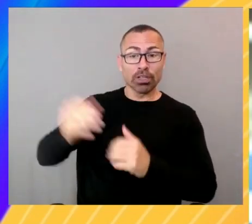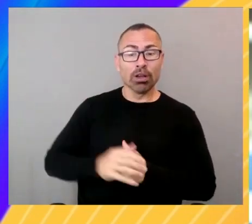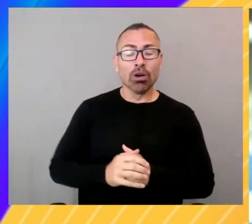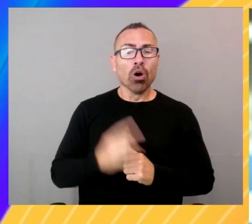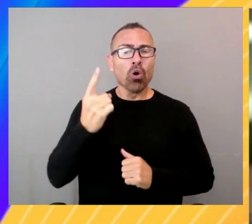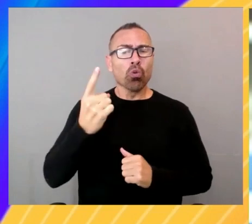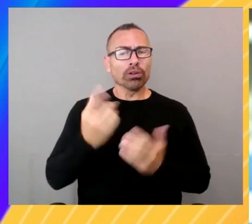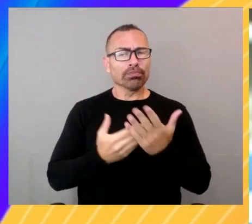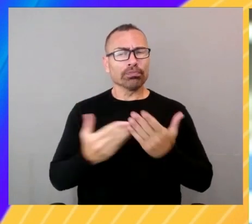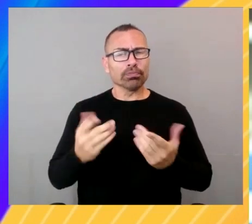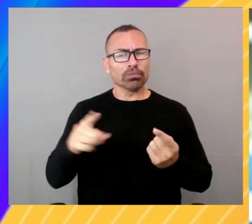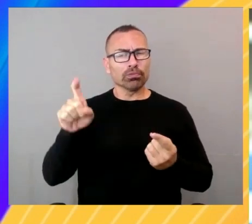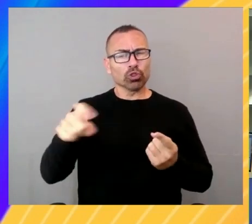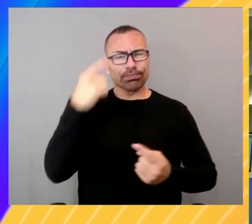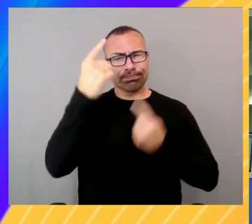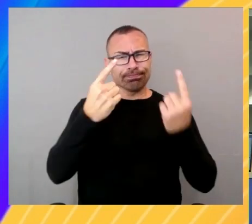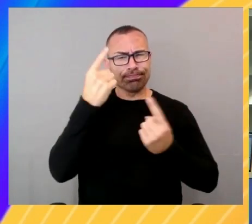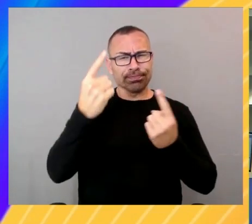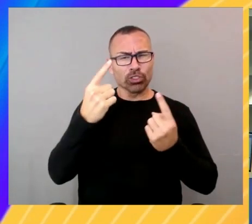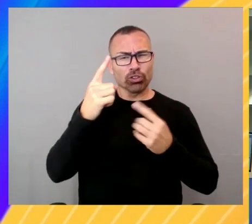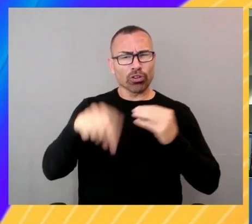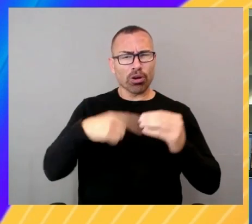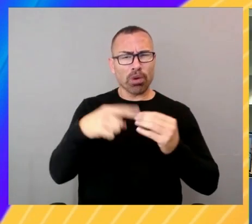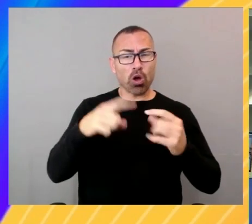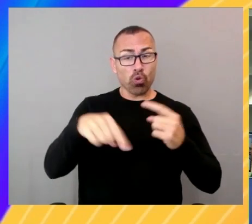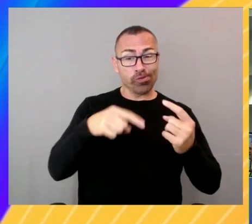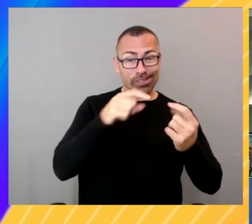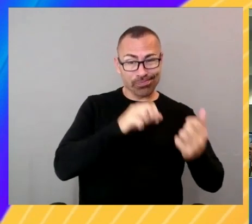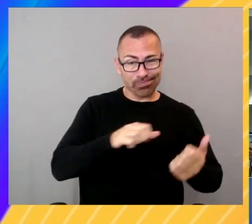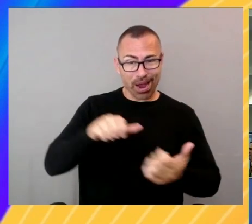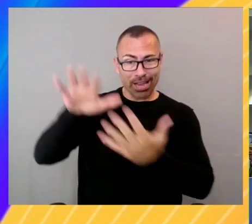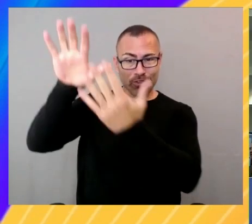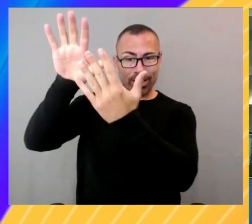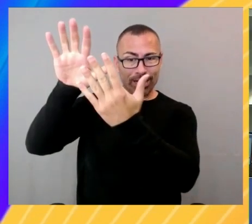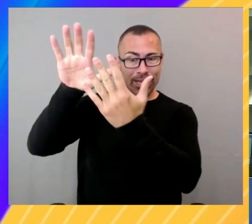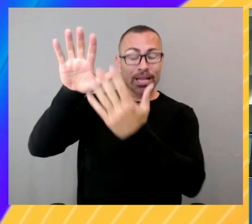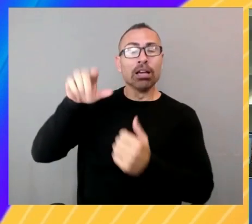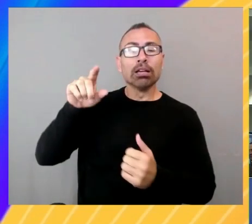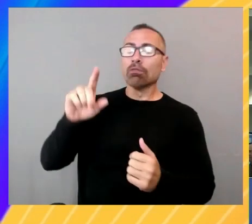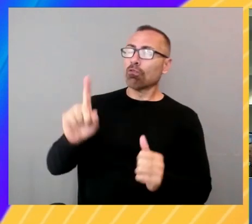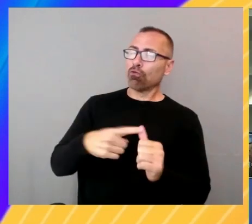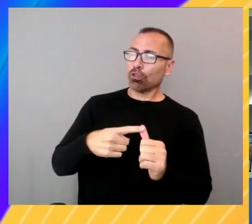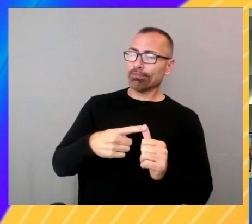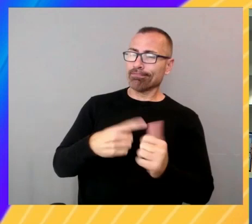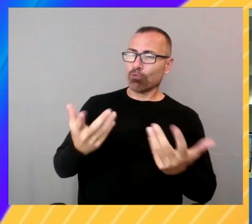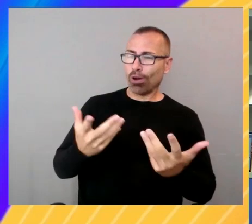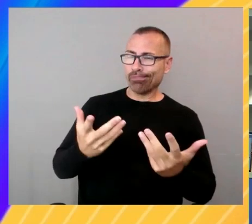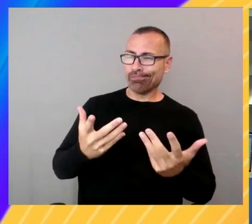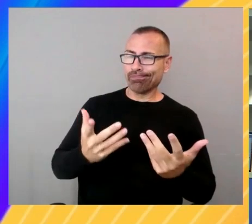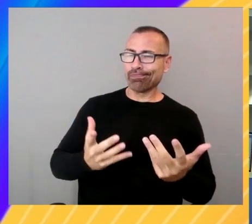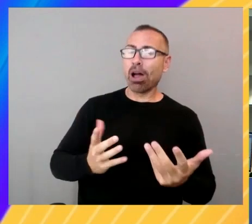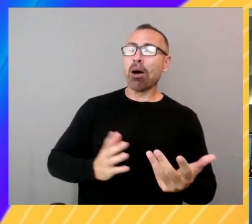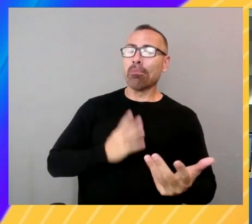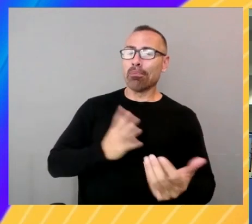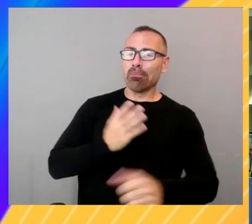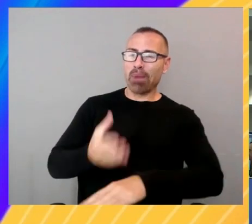initiate a migration. So we're here at the DC Summit. There's a lot of customers in regulated